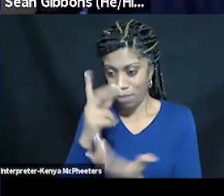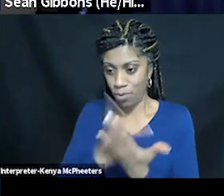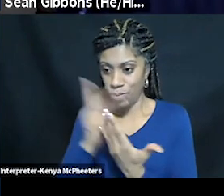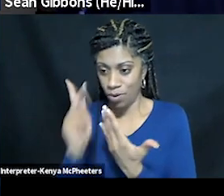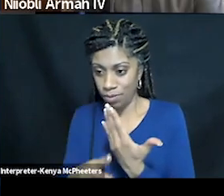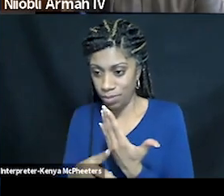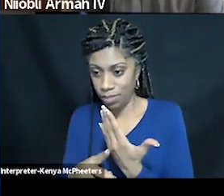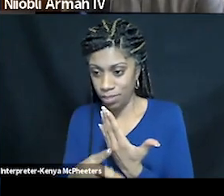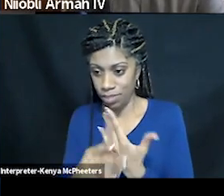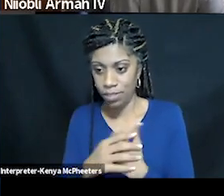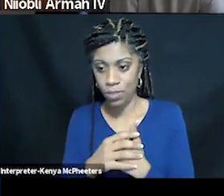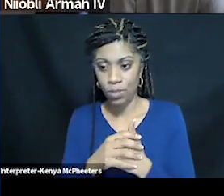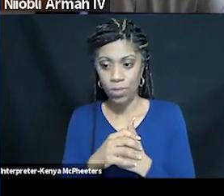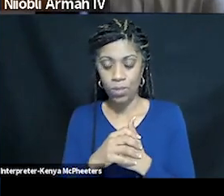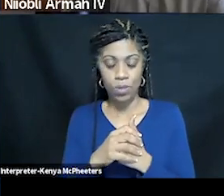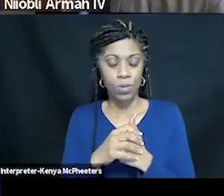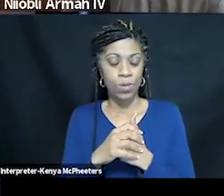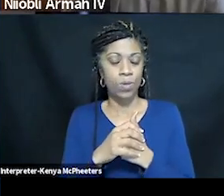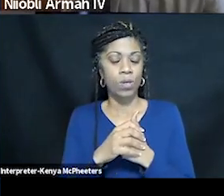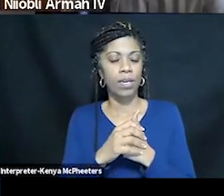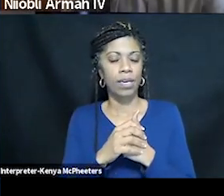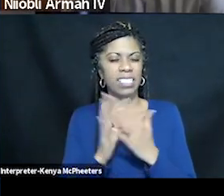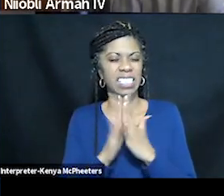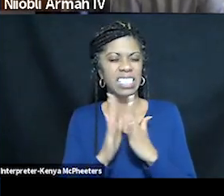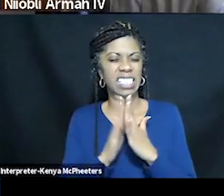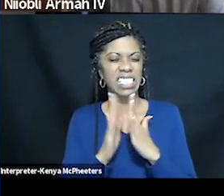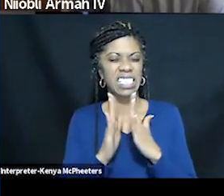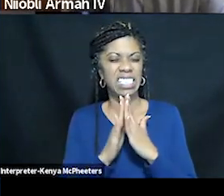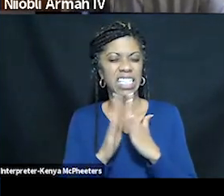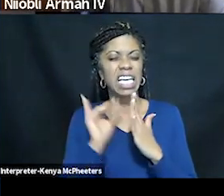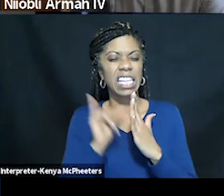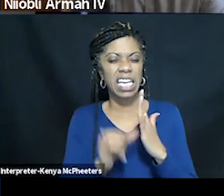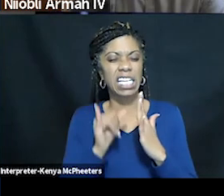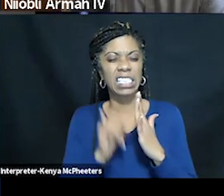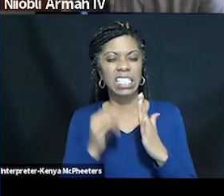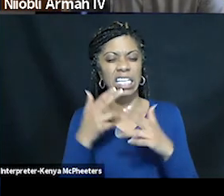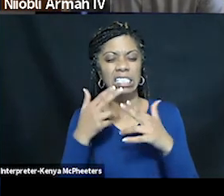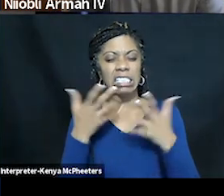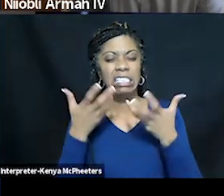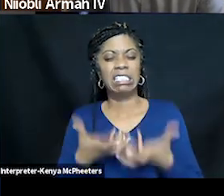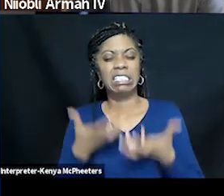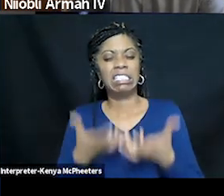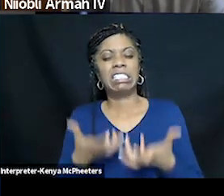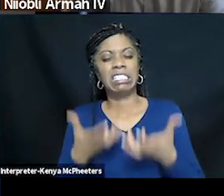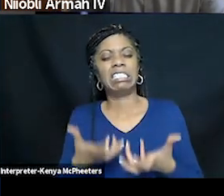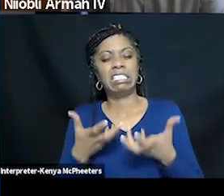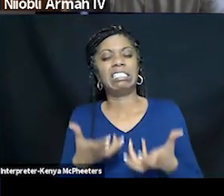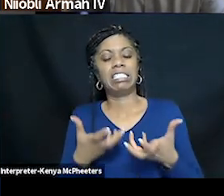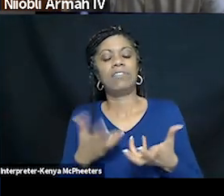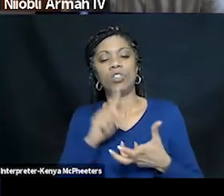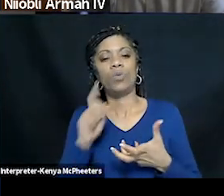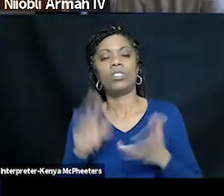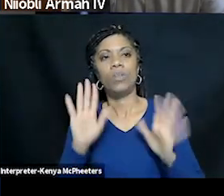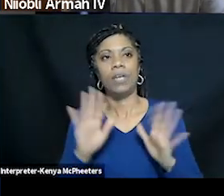Okay, so that's a weighted question. So I'm not going to go on a tangent, but I think I have a few things. And so we have to